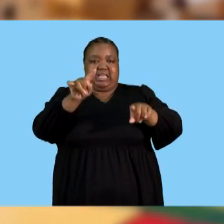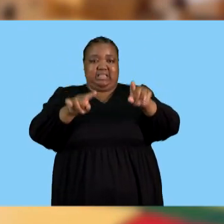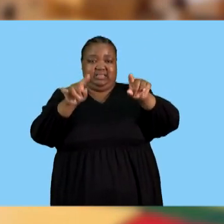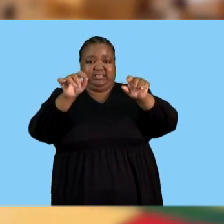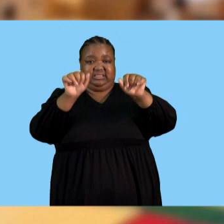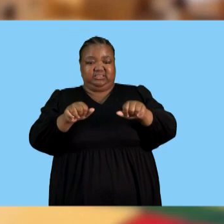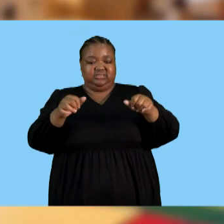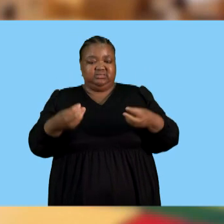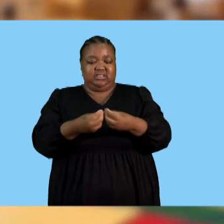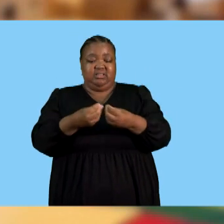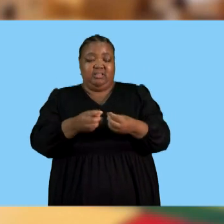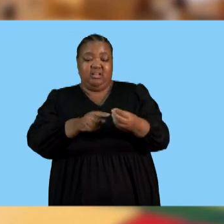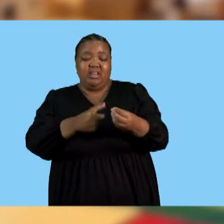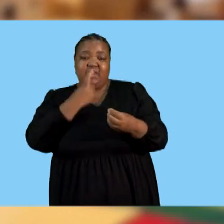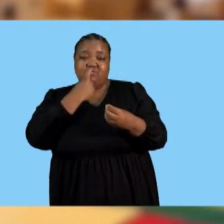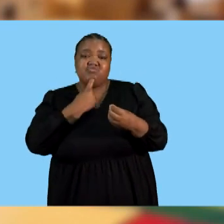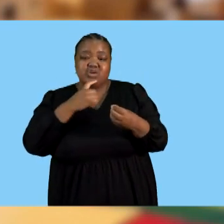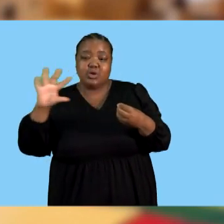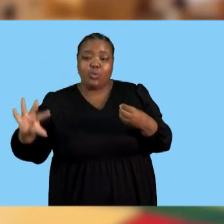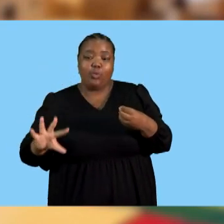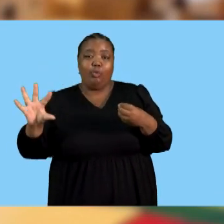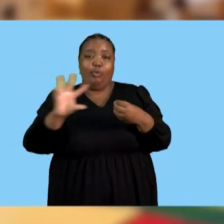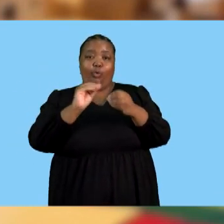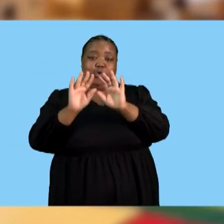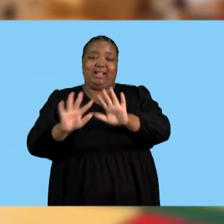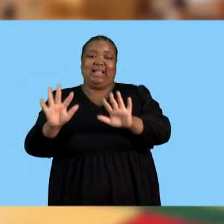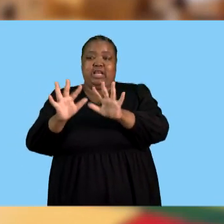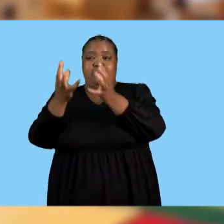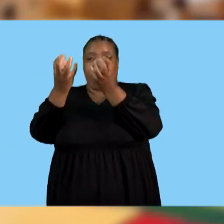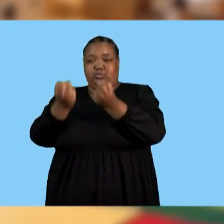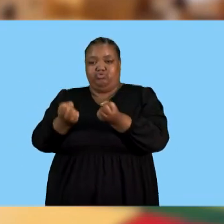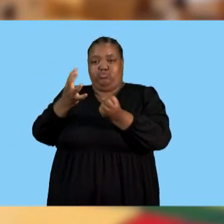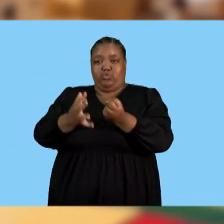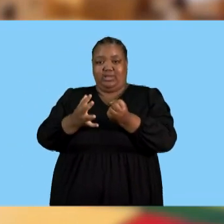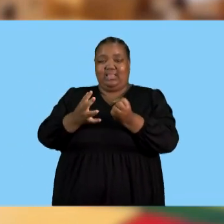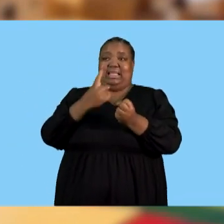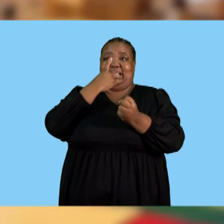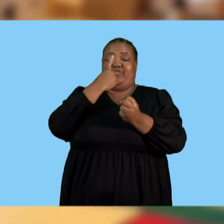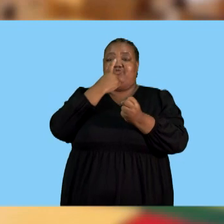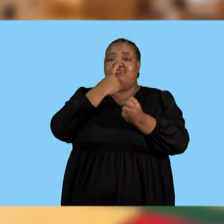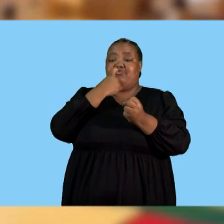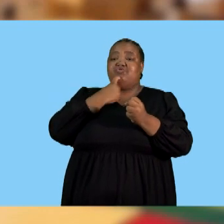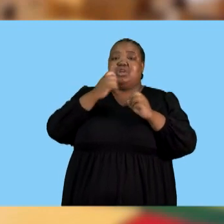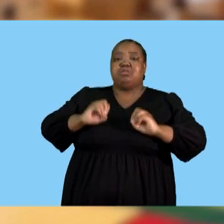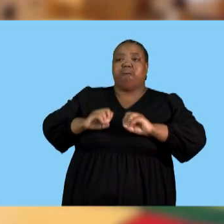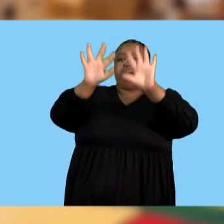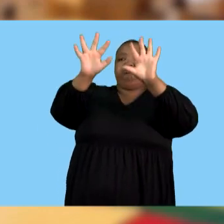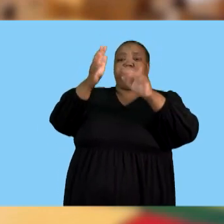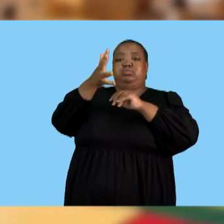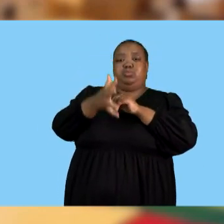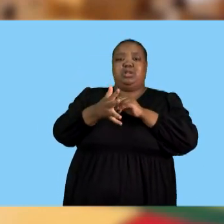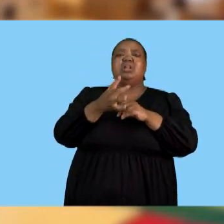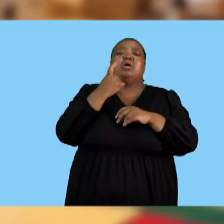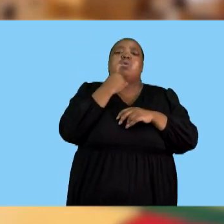beef, and if the surface is set to be red, then all the other colors are going to be absorbed, only the red is going to be